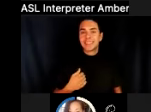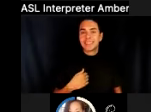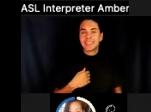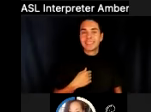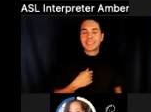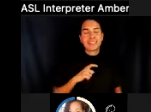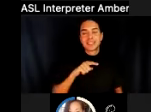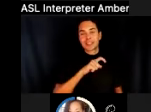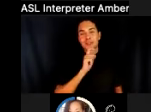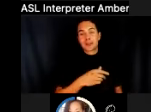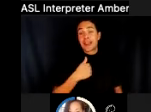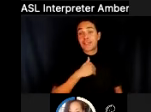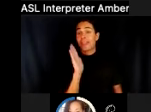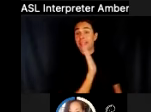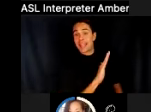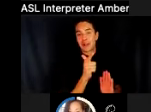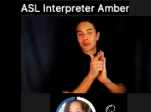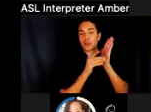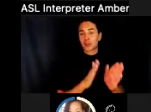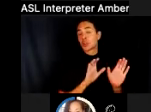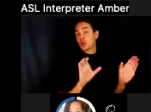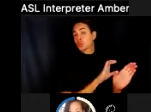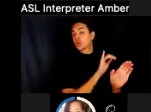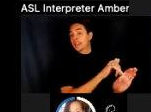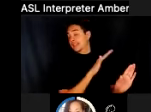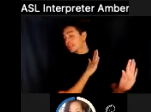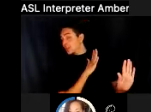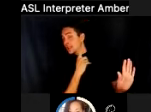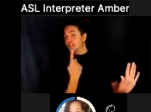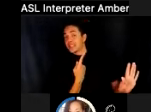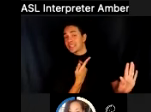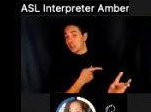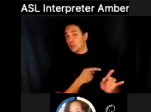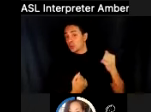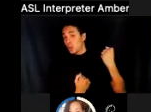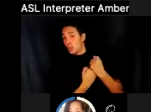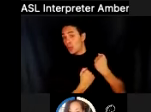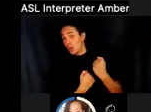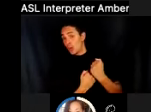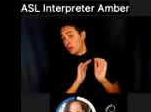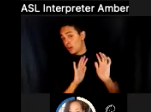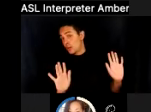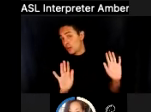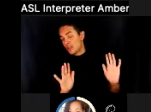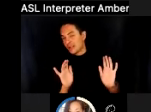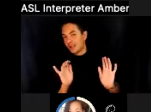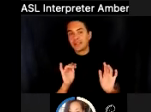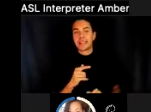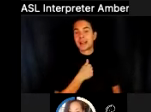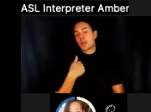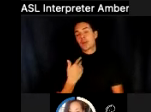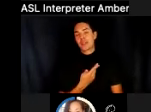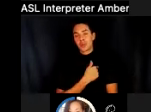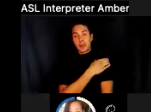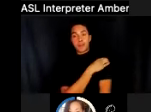they should let their lawyers do that stuff. We're just there to be supportive and empower them